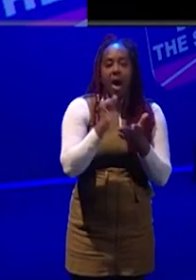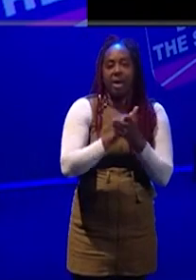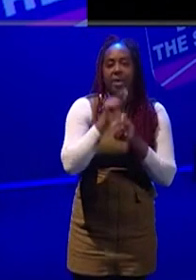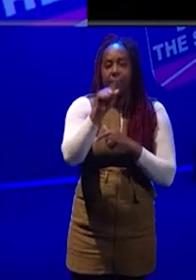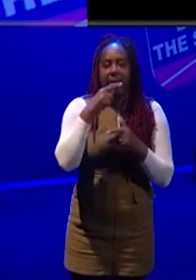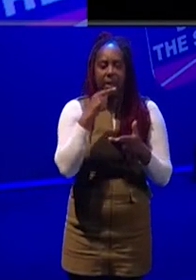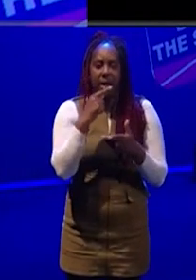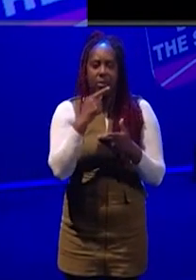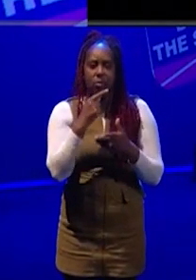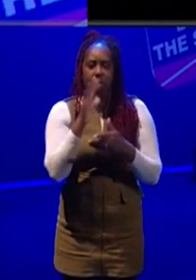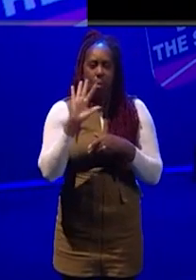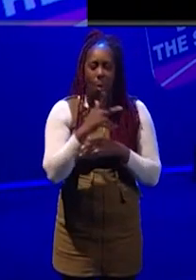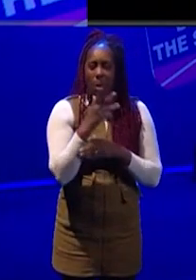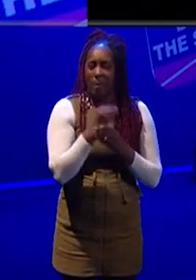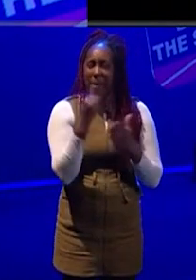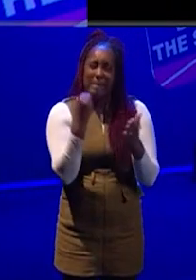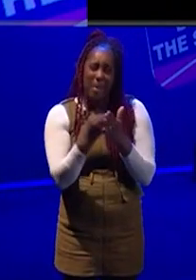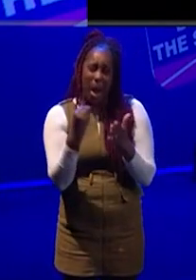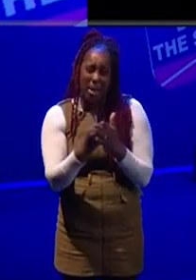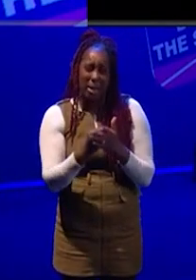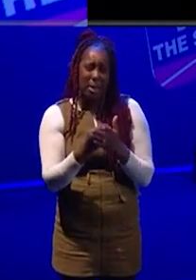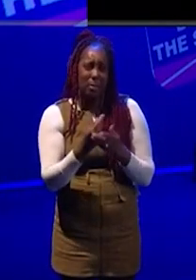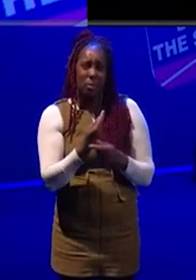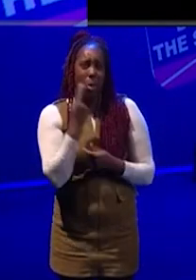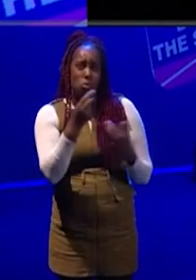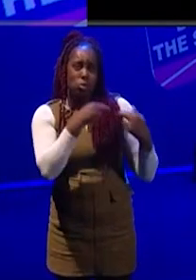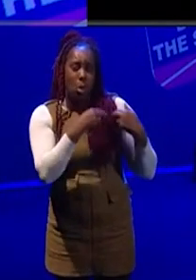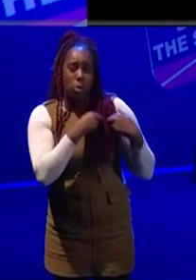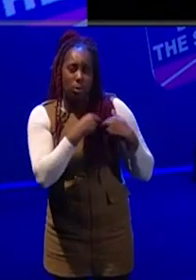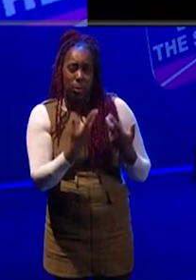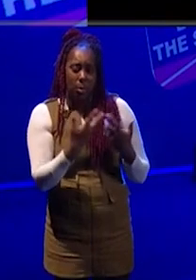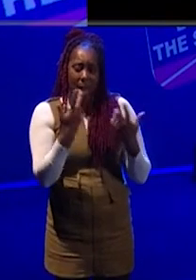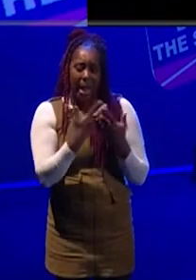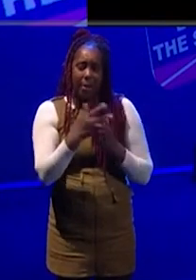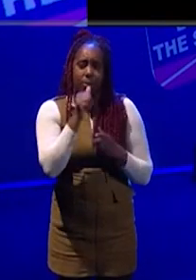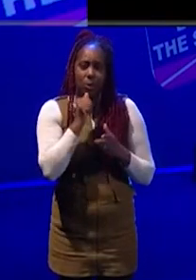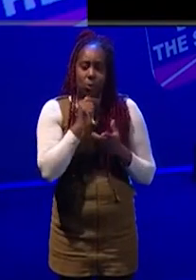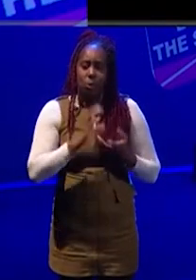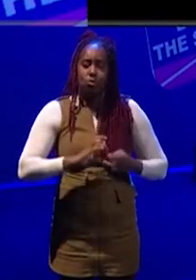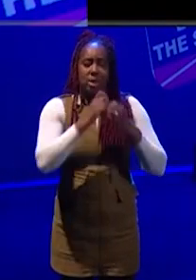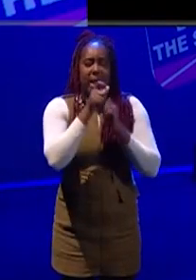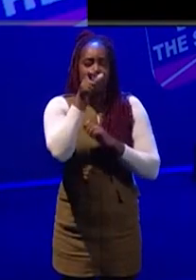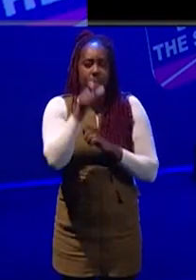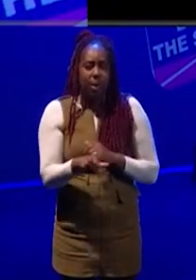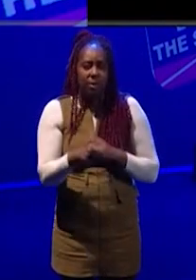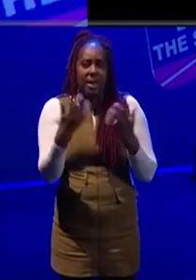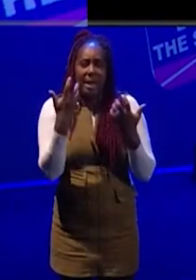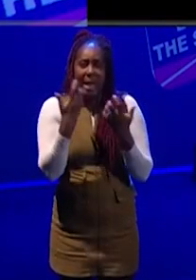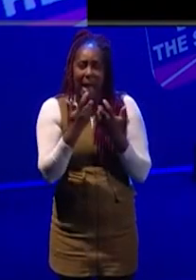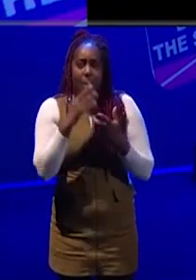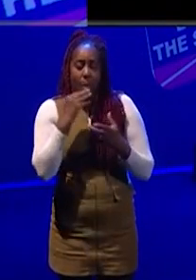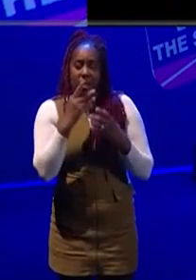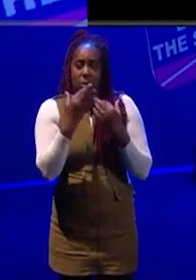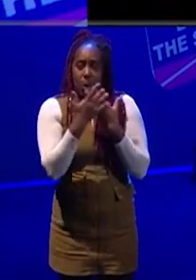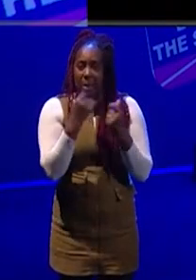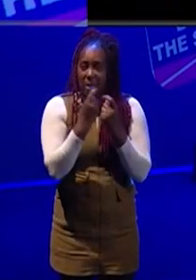capitalism and money. It's about accountability. How do we take great creatives in this industry but make sure they're held accountable when so